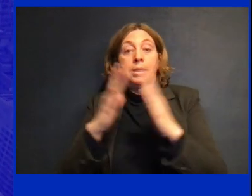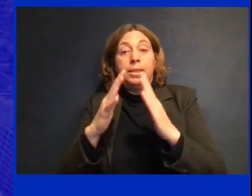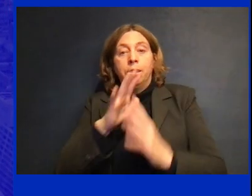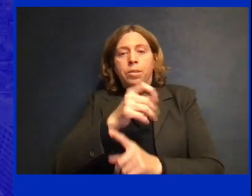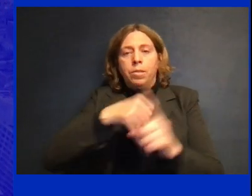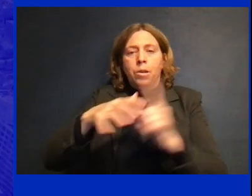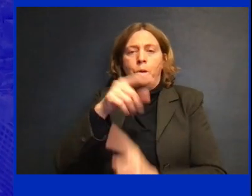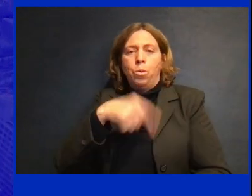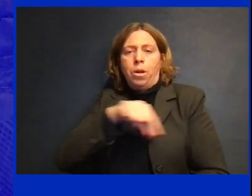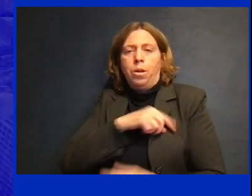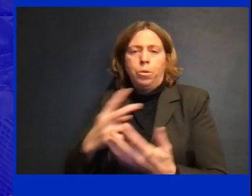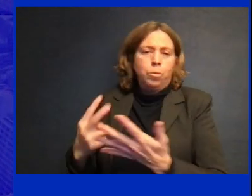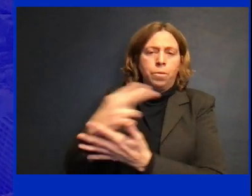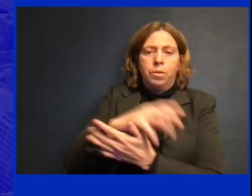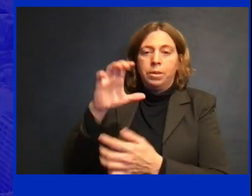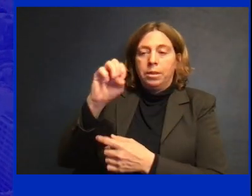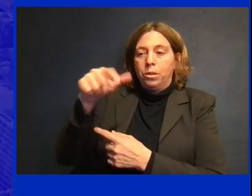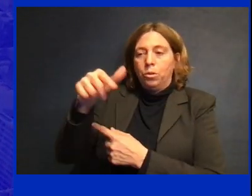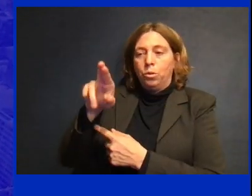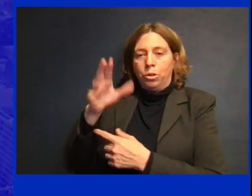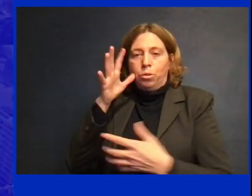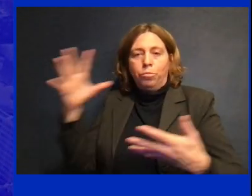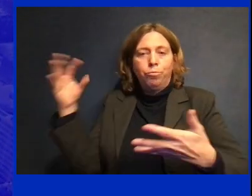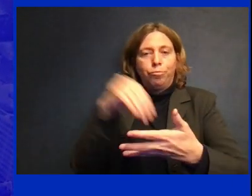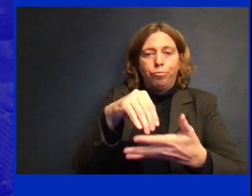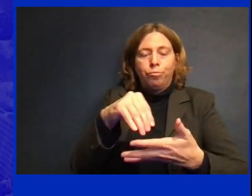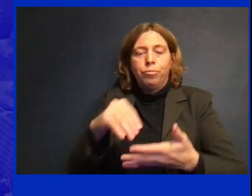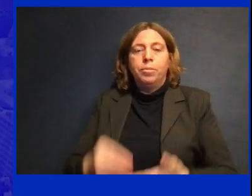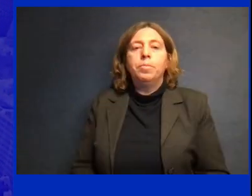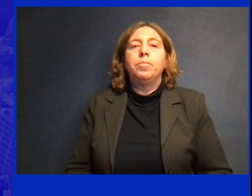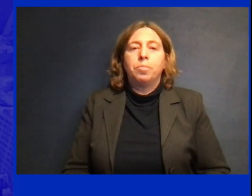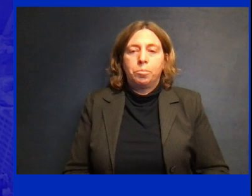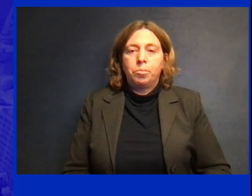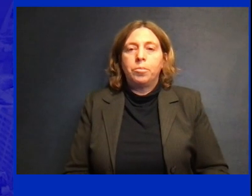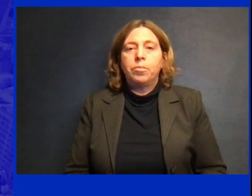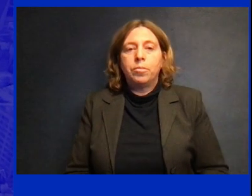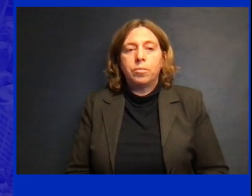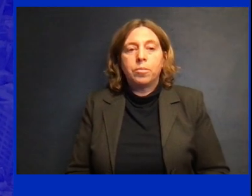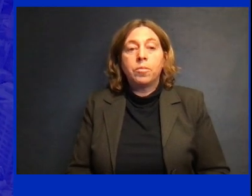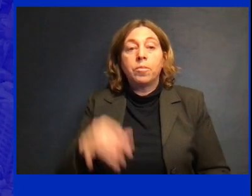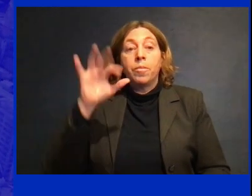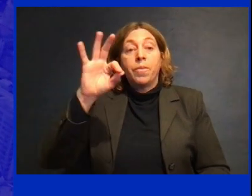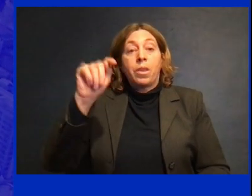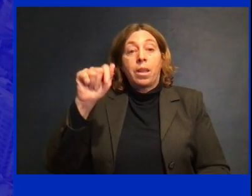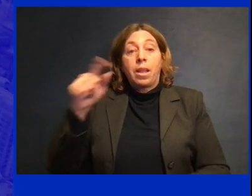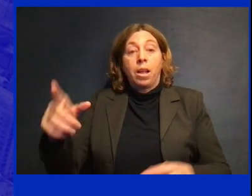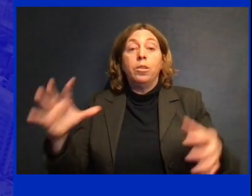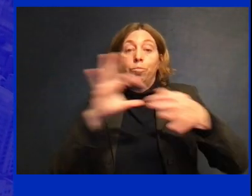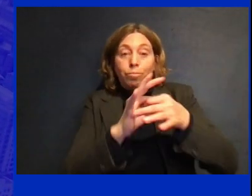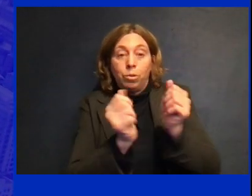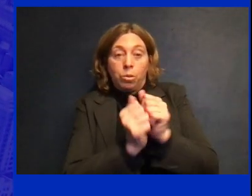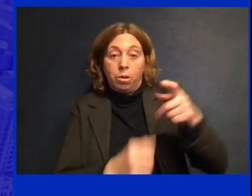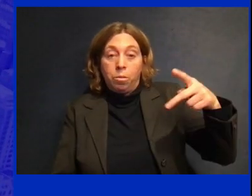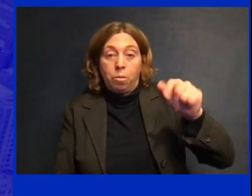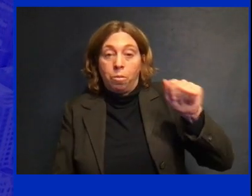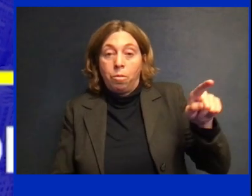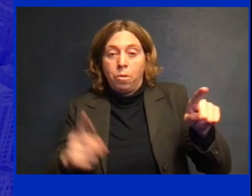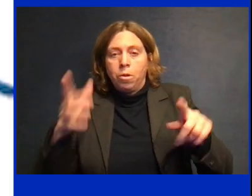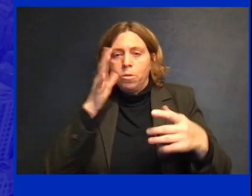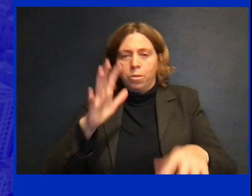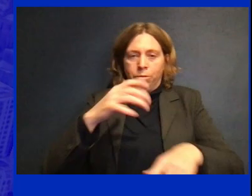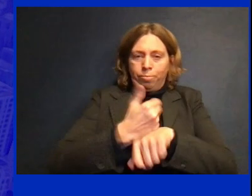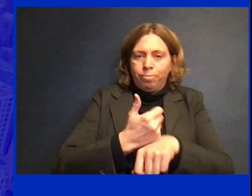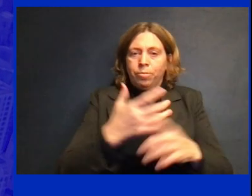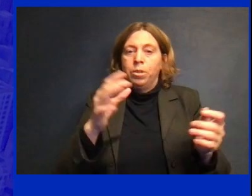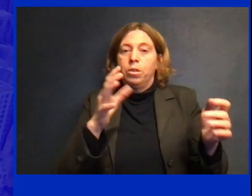City Environmental Quality Review, or SEQR. The FTA, in coordination with the Port Authority,